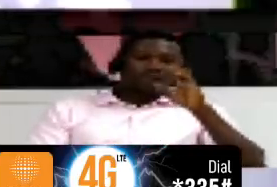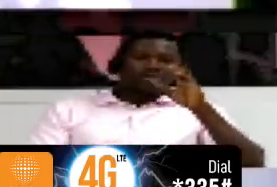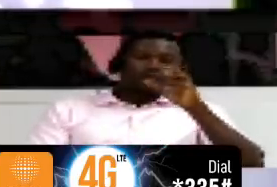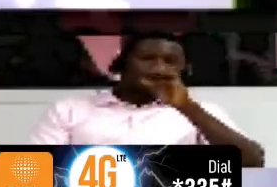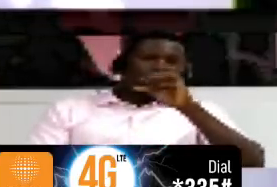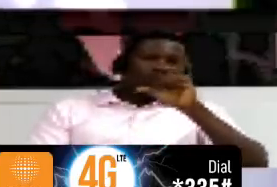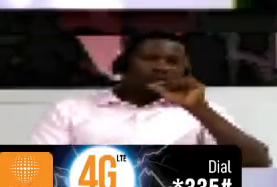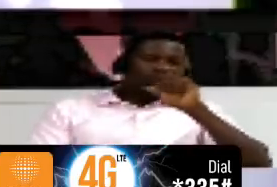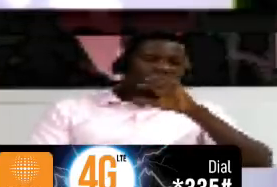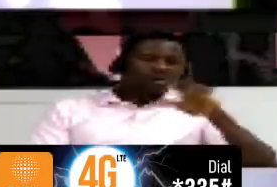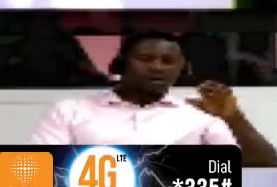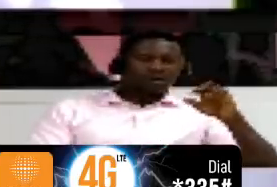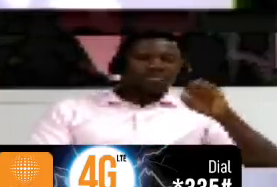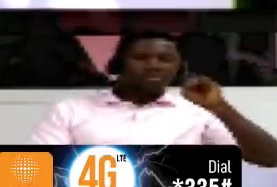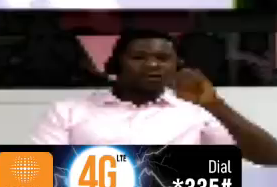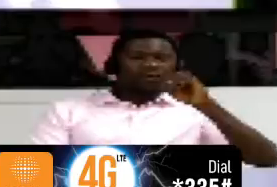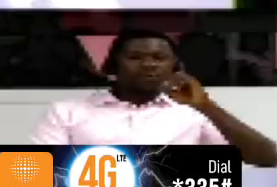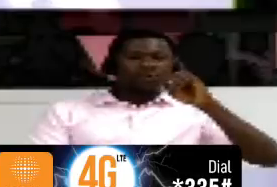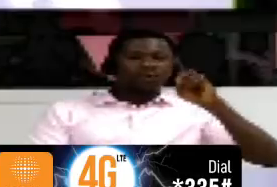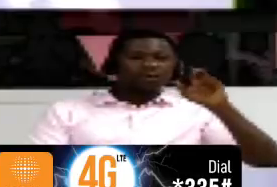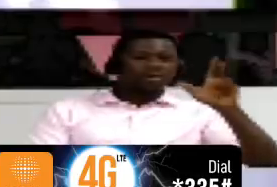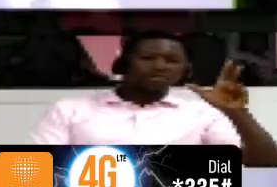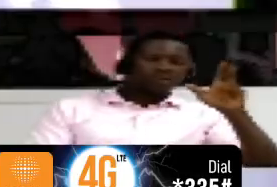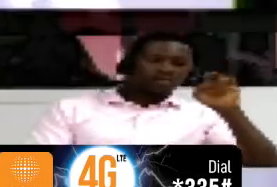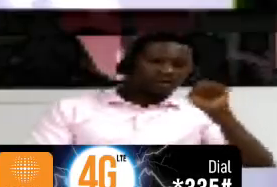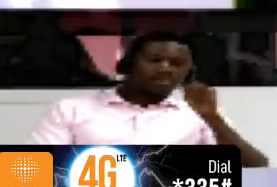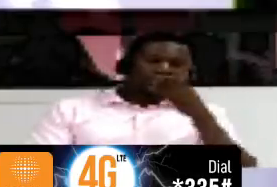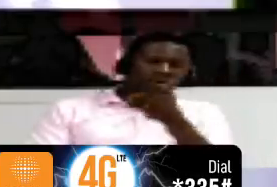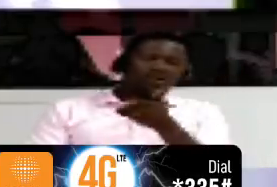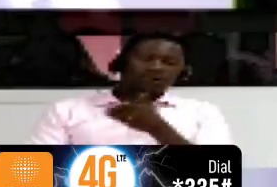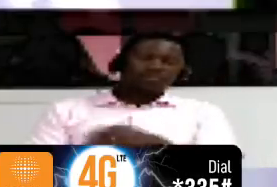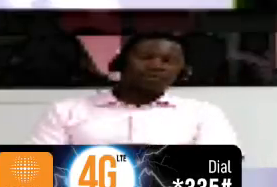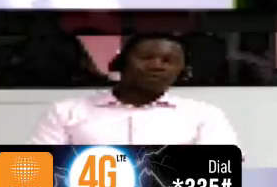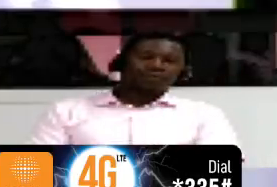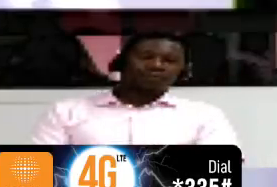in Nebo, so I know him. He was there.